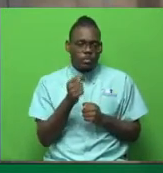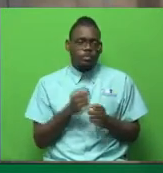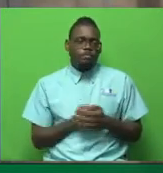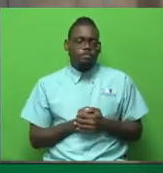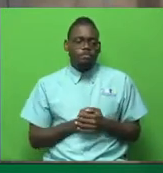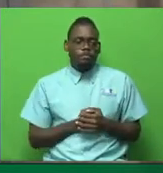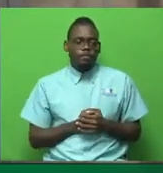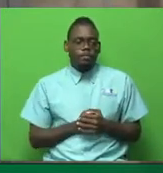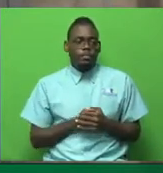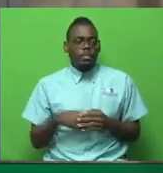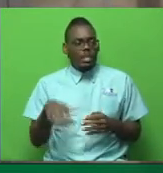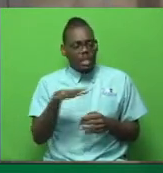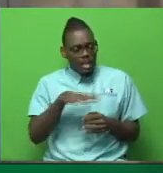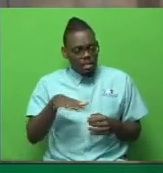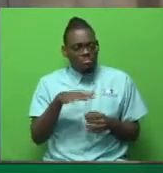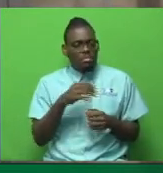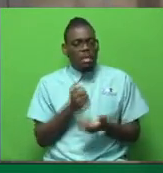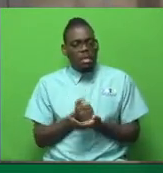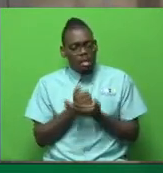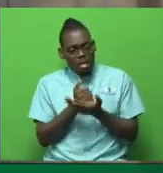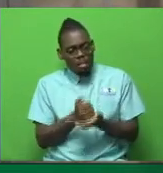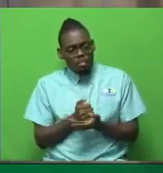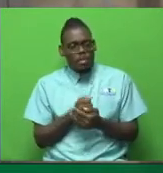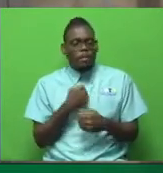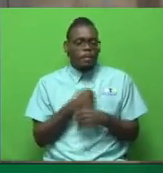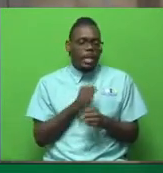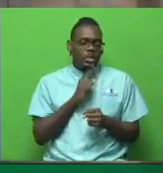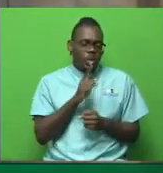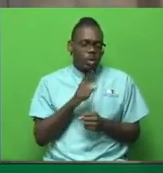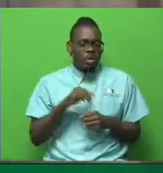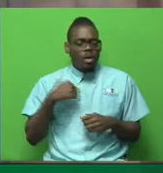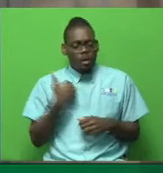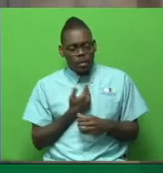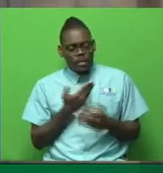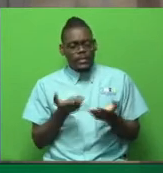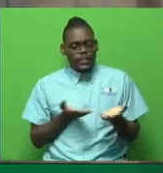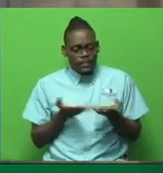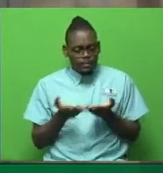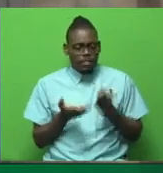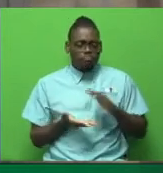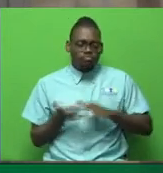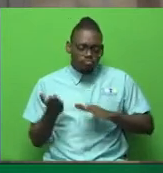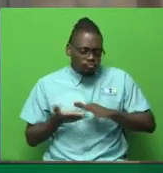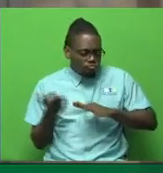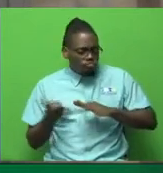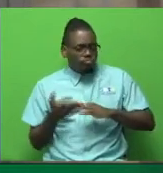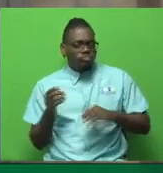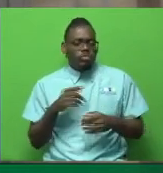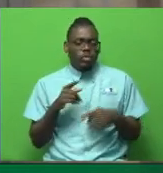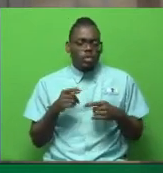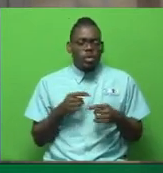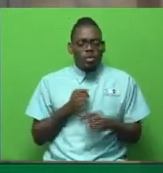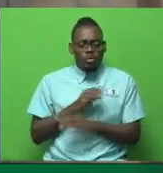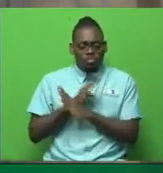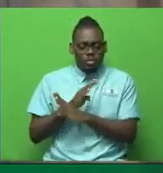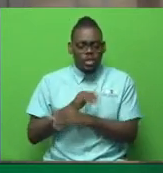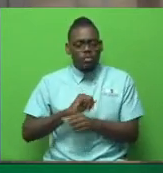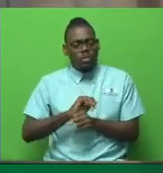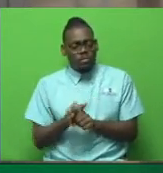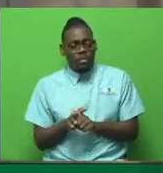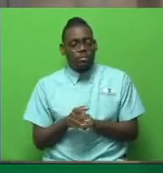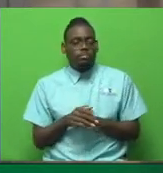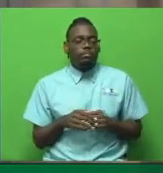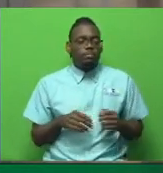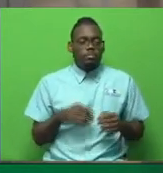contributed to keeping our essential Services functional during the heights of the pandemic they are our modern day hero